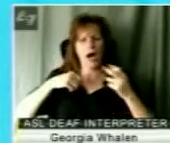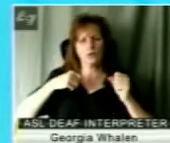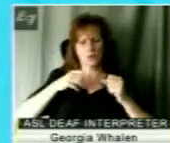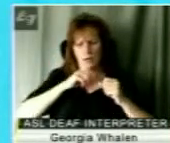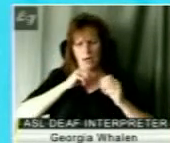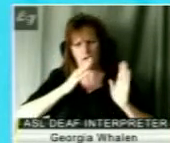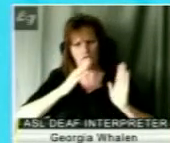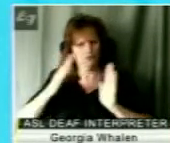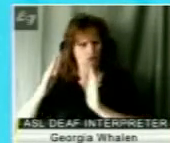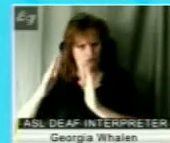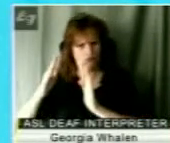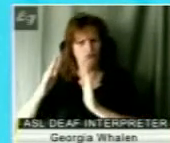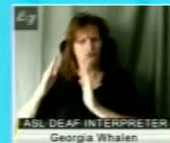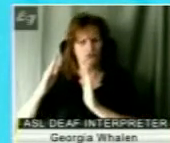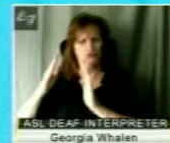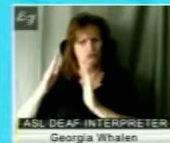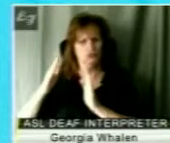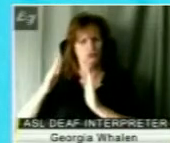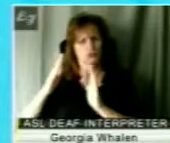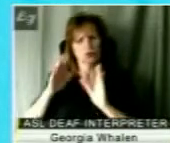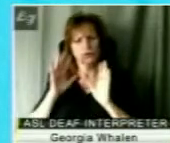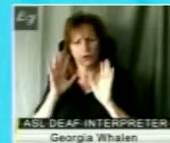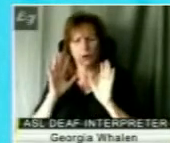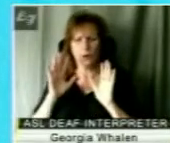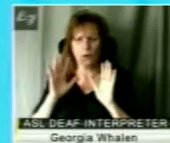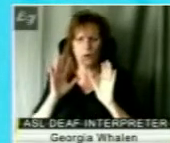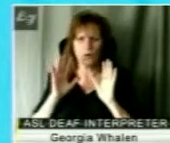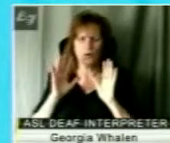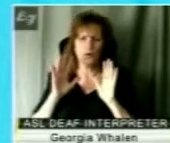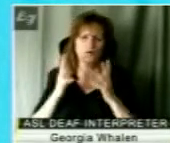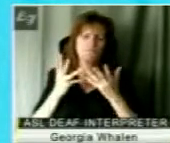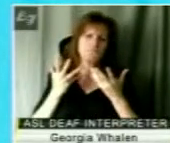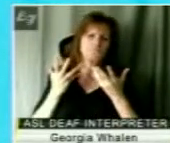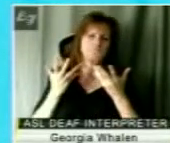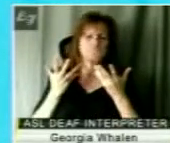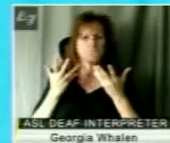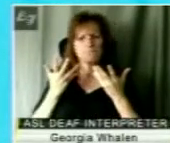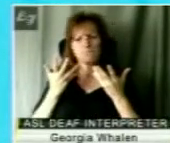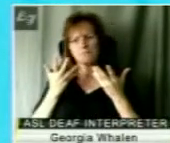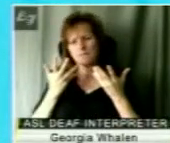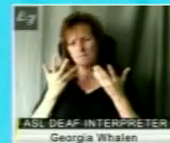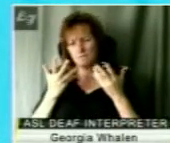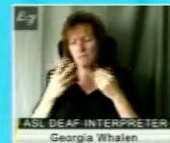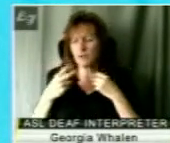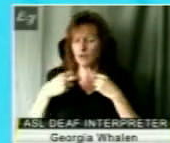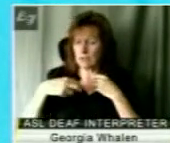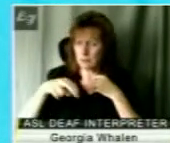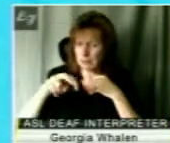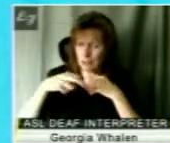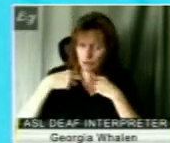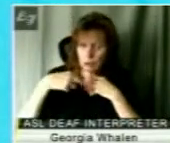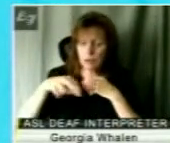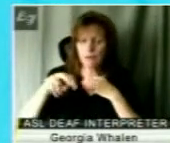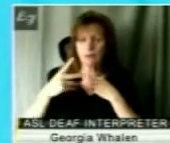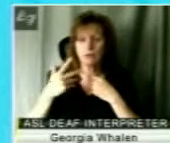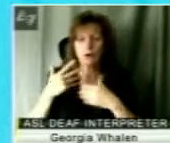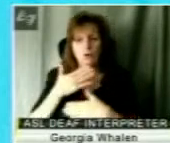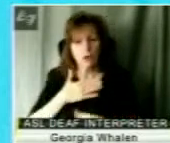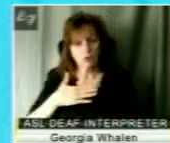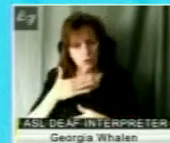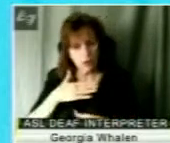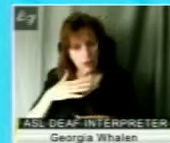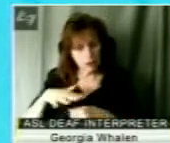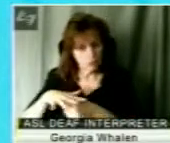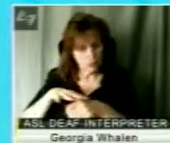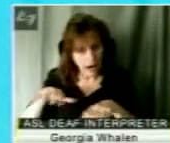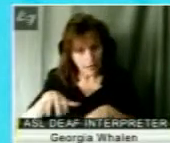so it seems to be more this piece about through commuting, recreational activities, social activities, that they're